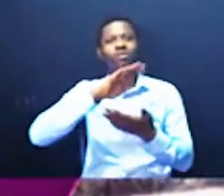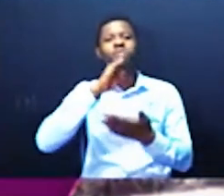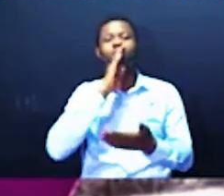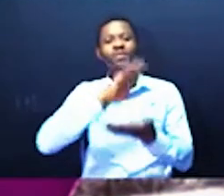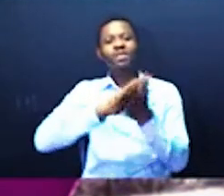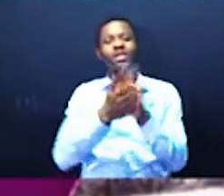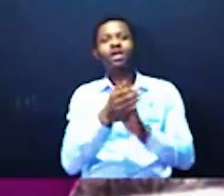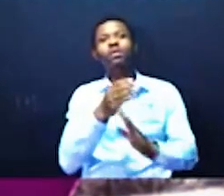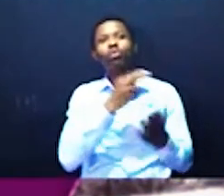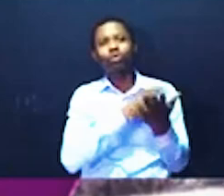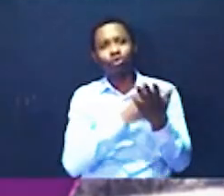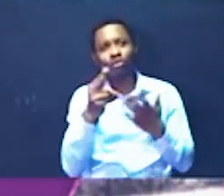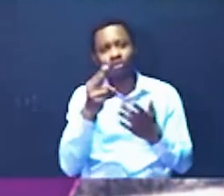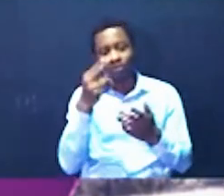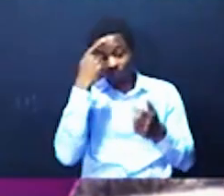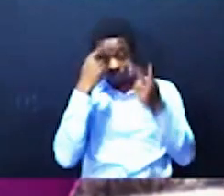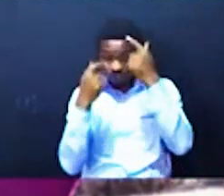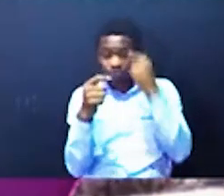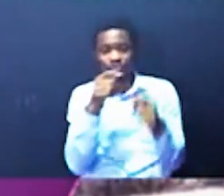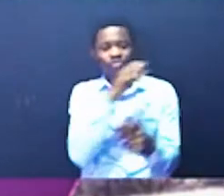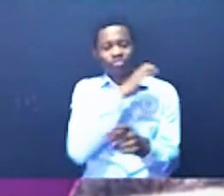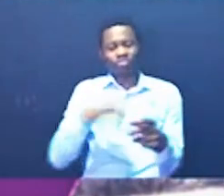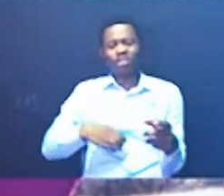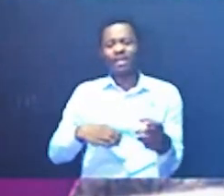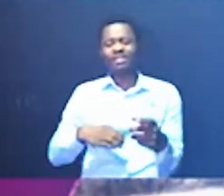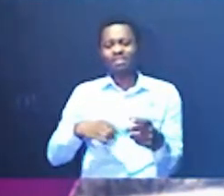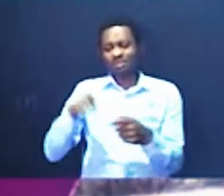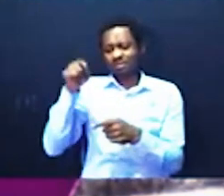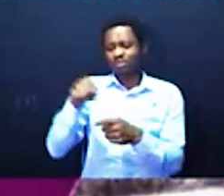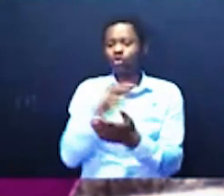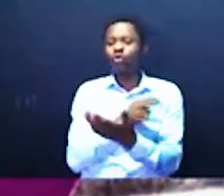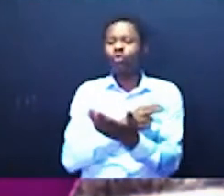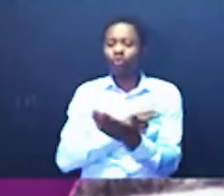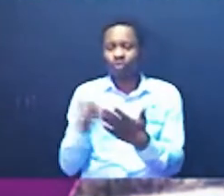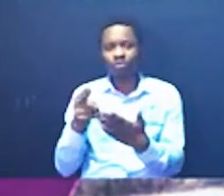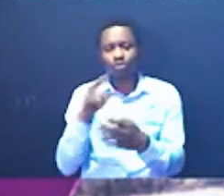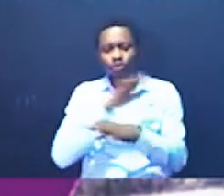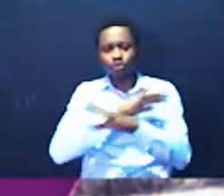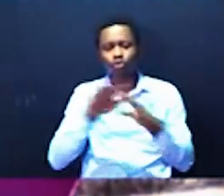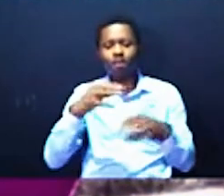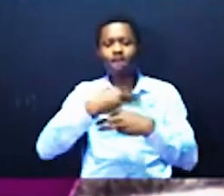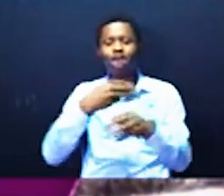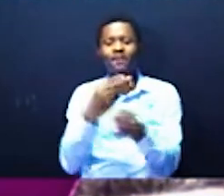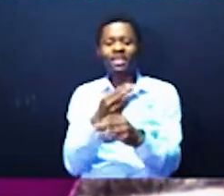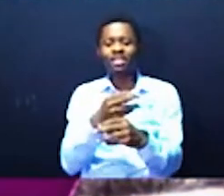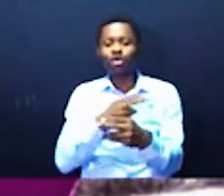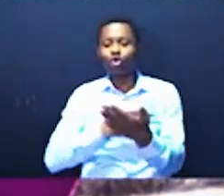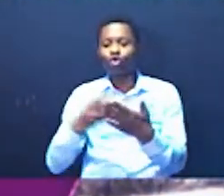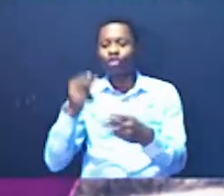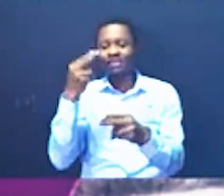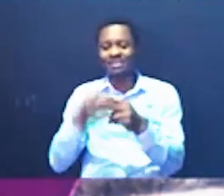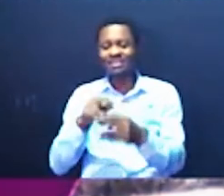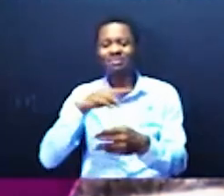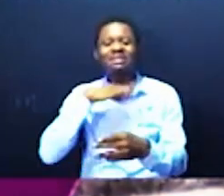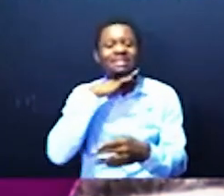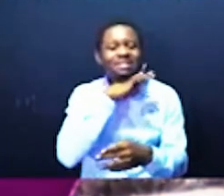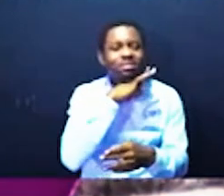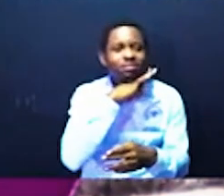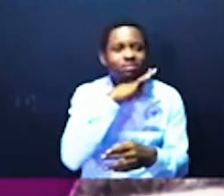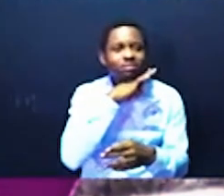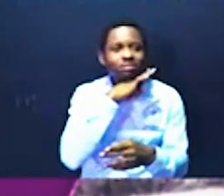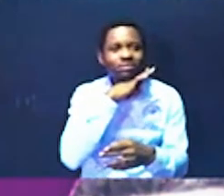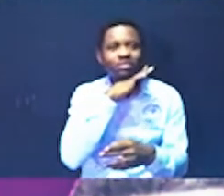holy. For Christ is. Do not pollute that holy name wherein you are